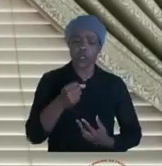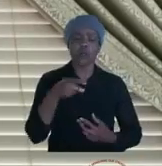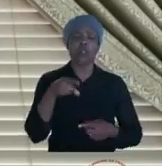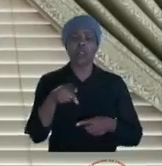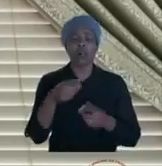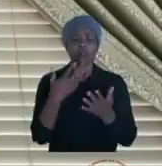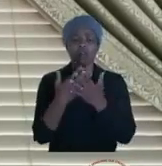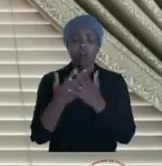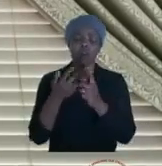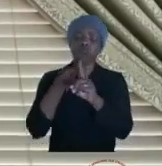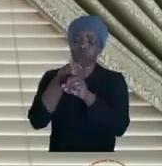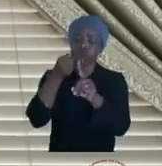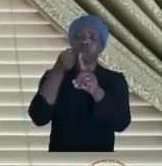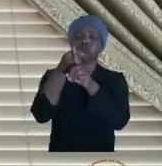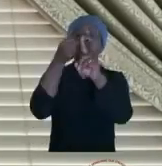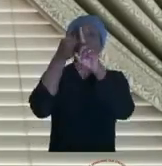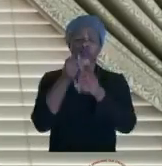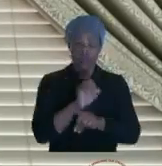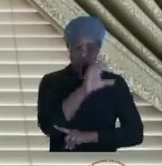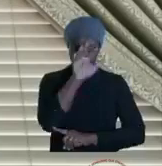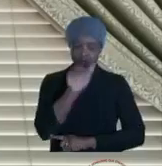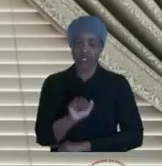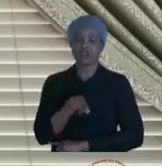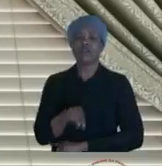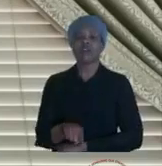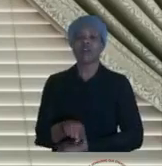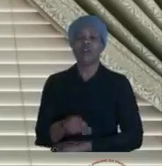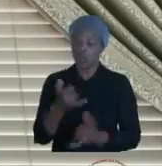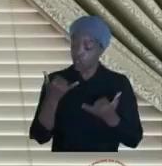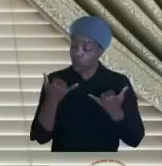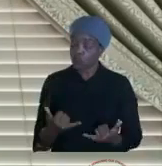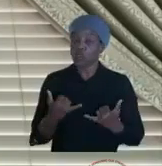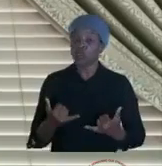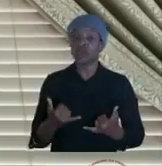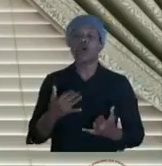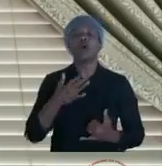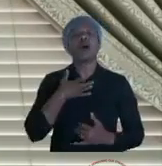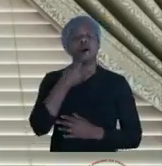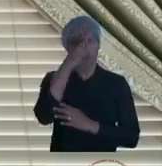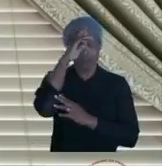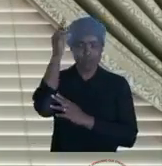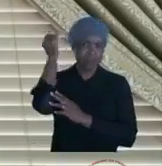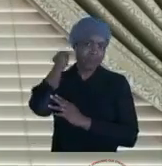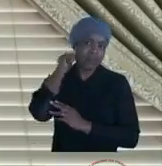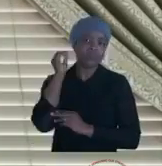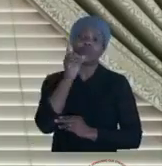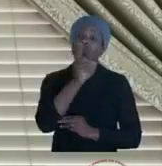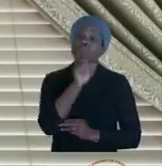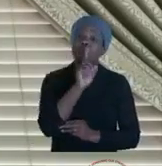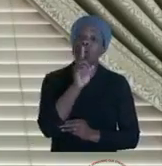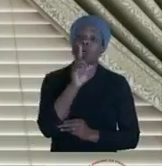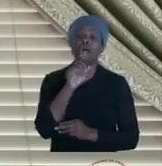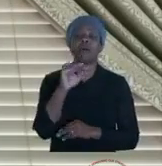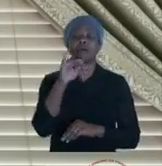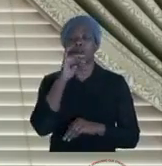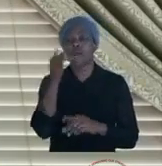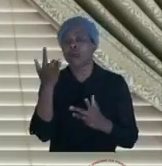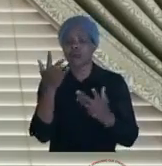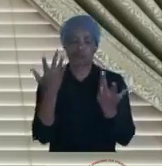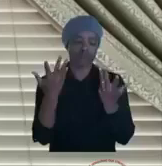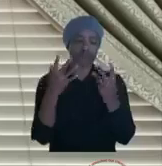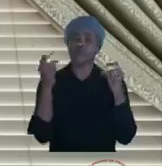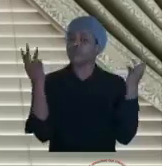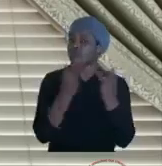capitulation for the liberation of our beloved country. Today we recall the selflessness and unwavering bravery of utterances from comrades like late